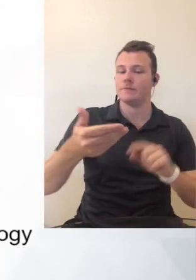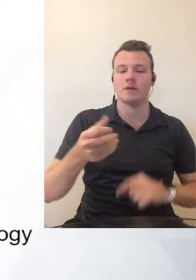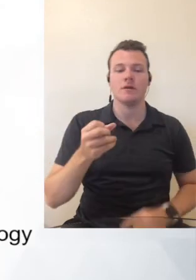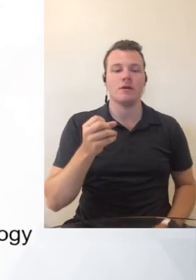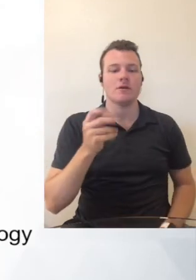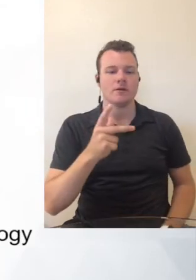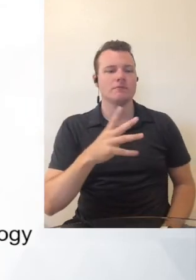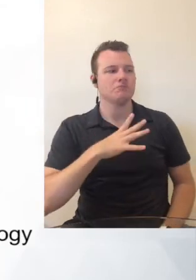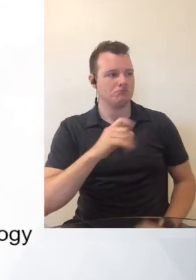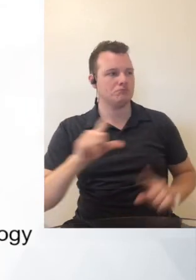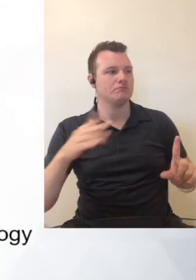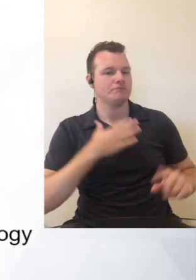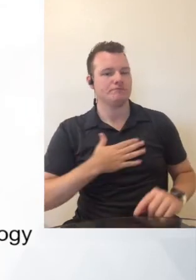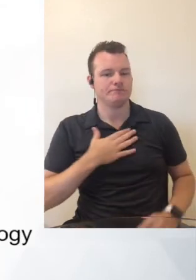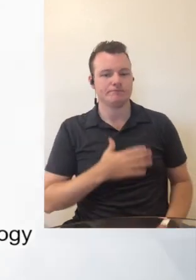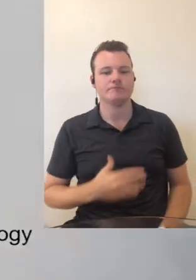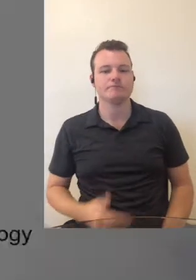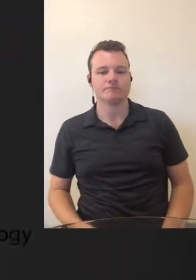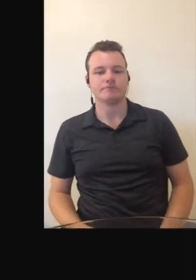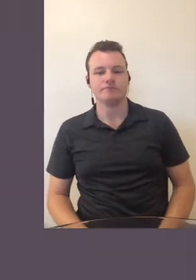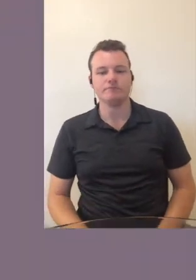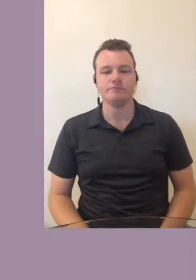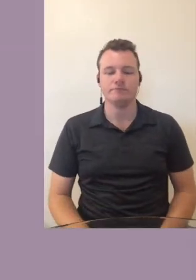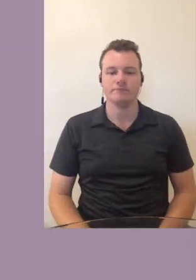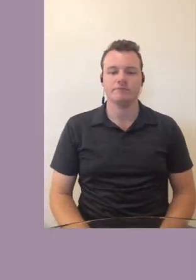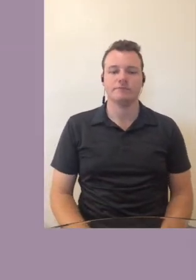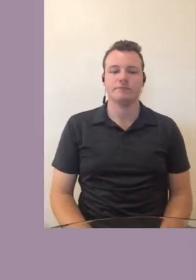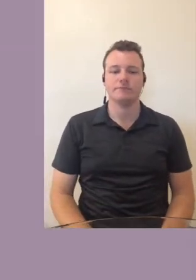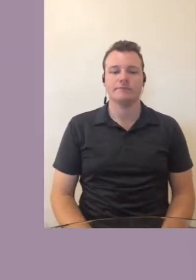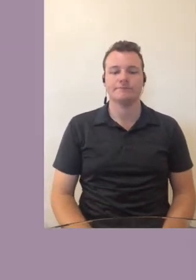Okay, there's the disclosures. Let's go to the next slide, please.